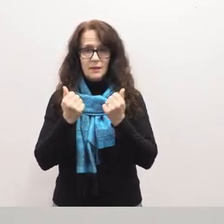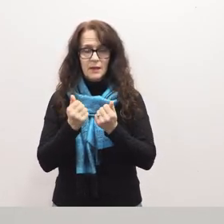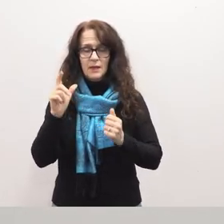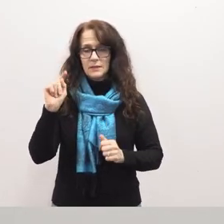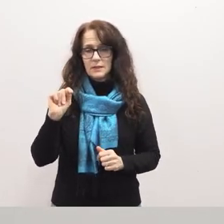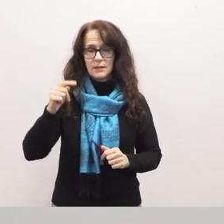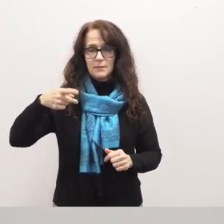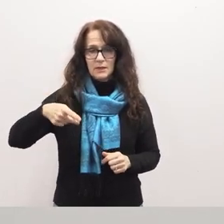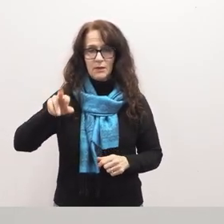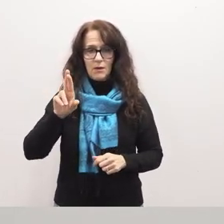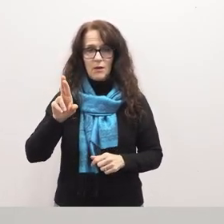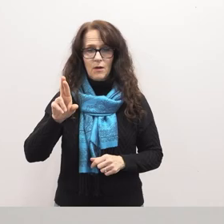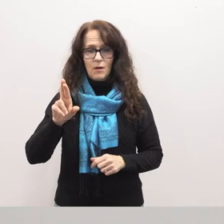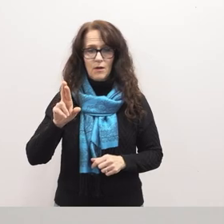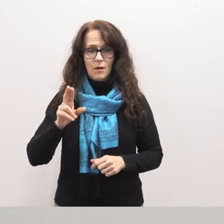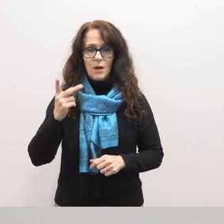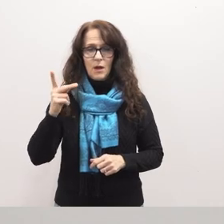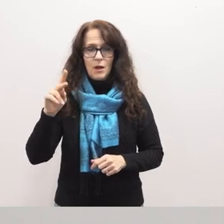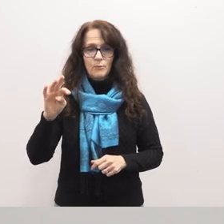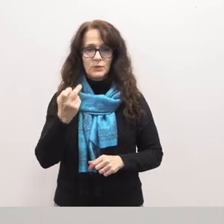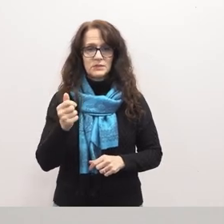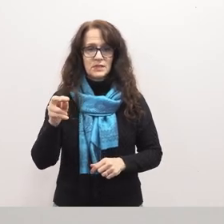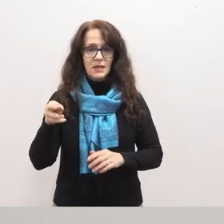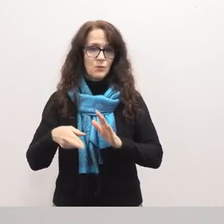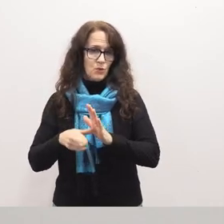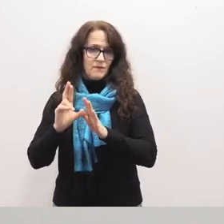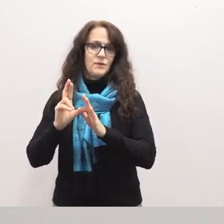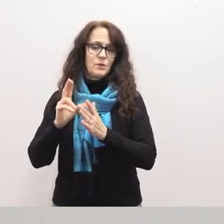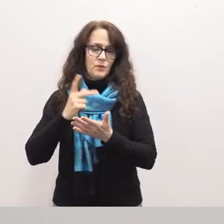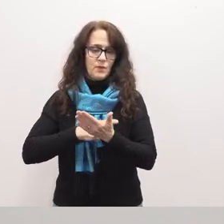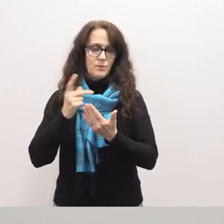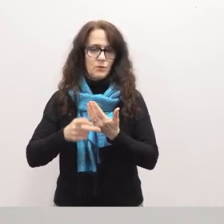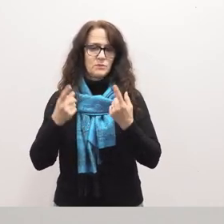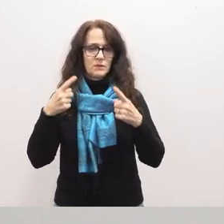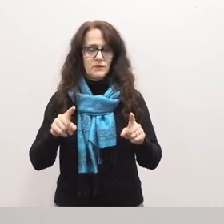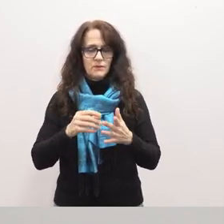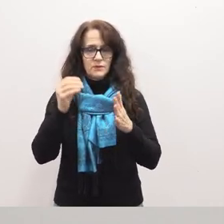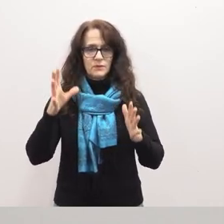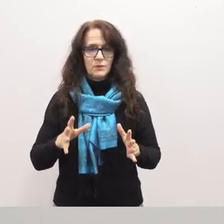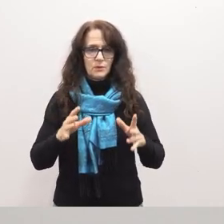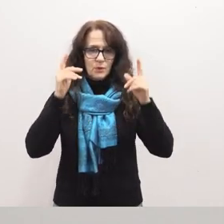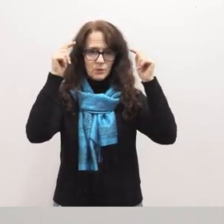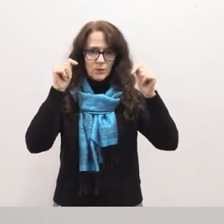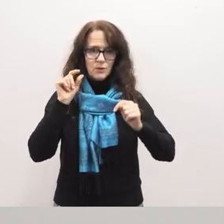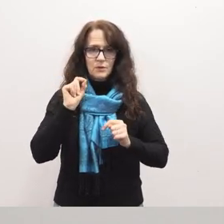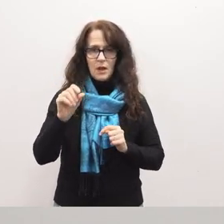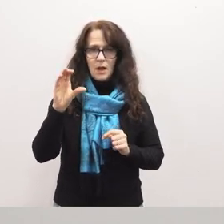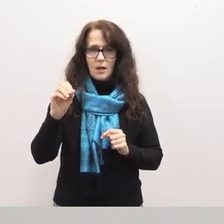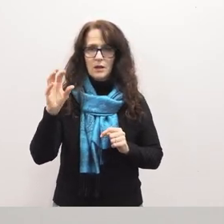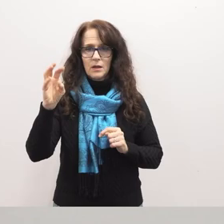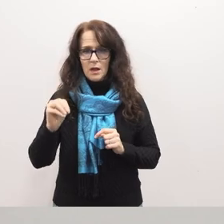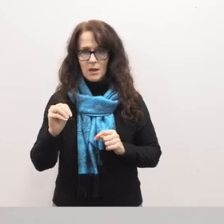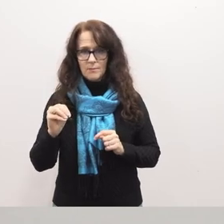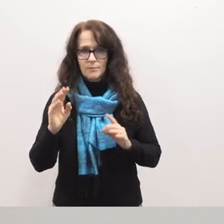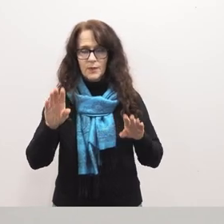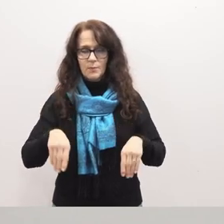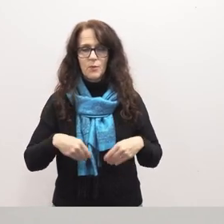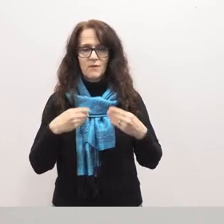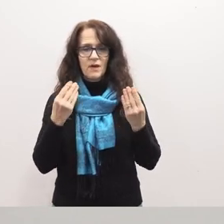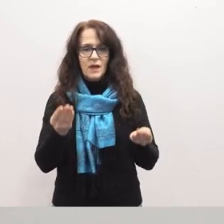which is through Princeton Review, and the program that is accessible to students is the tutor.com, which provides